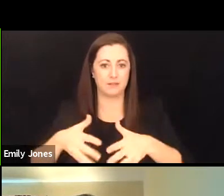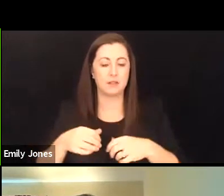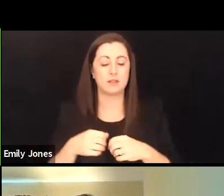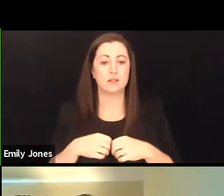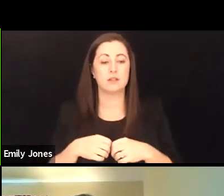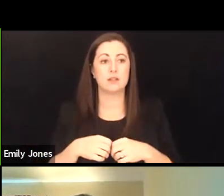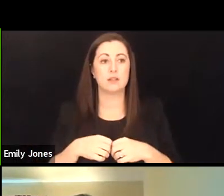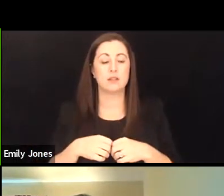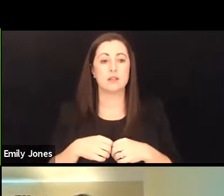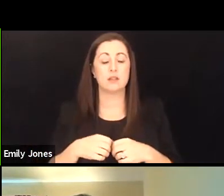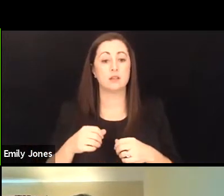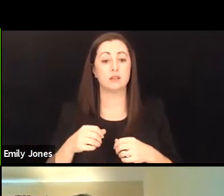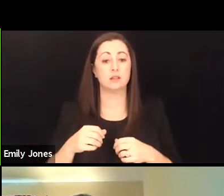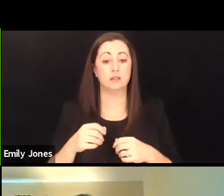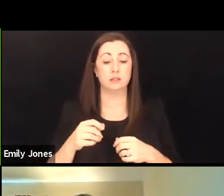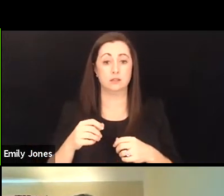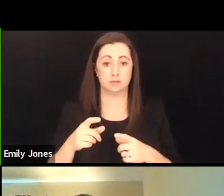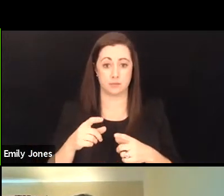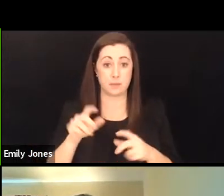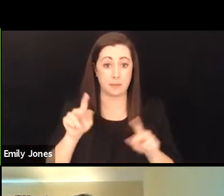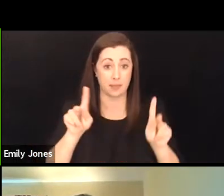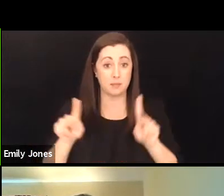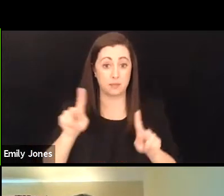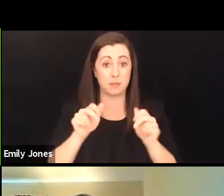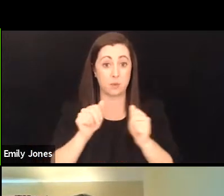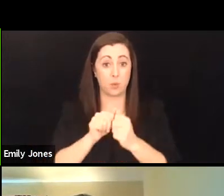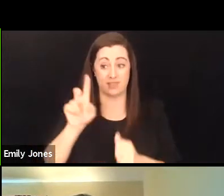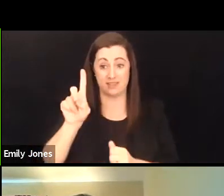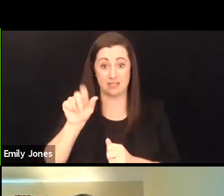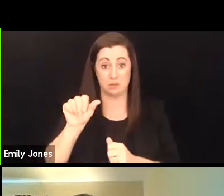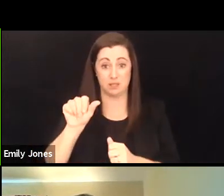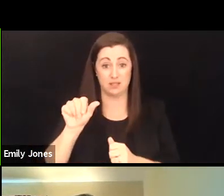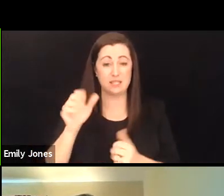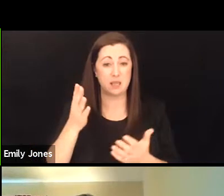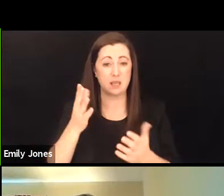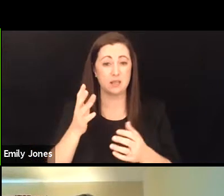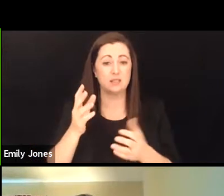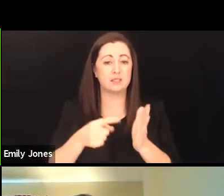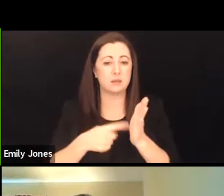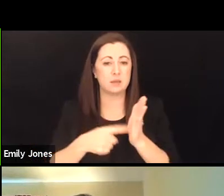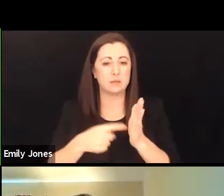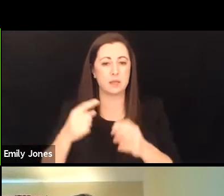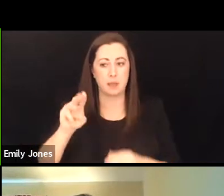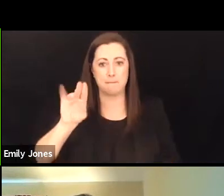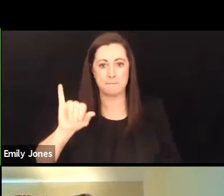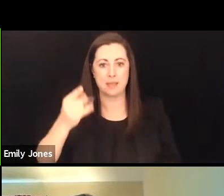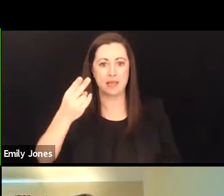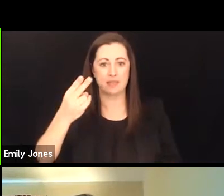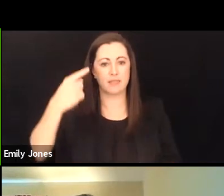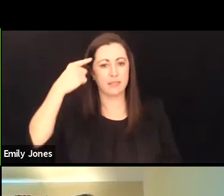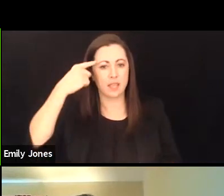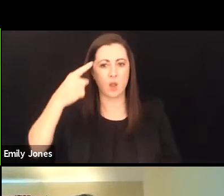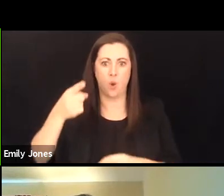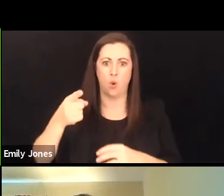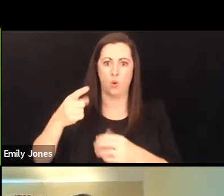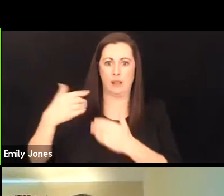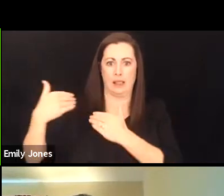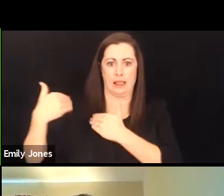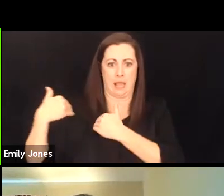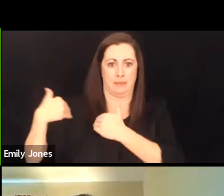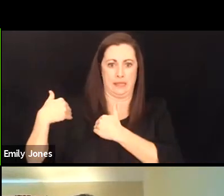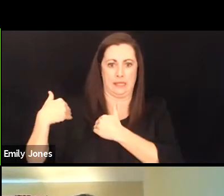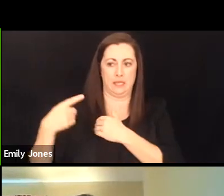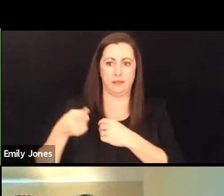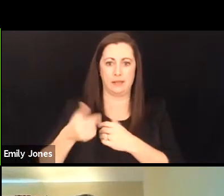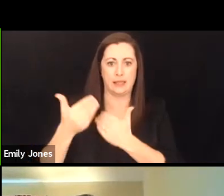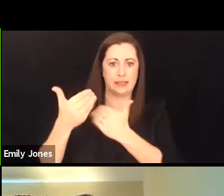kind of a myth that individuals with disabilities might be a liability to employers. We talked about that earlier with employees with disabilities are limited, or